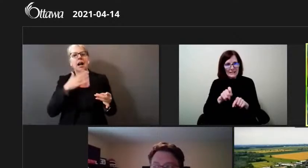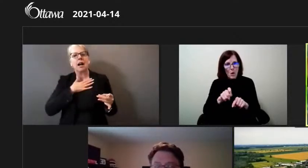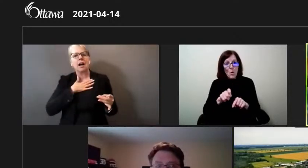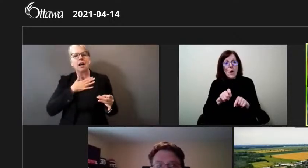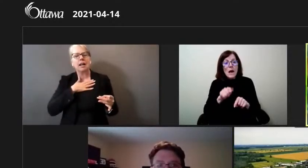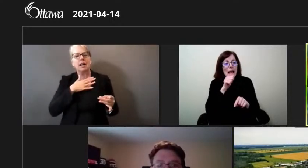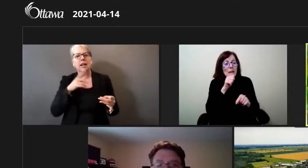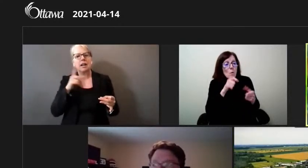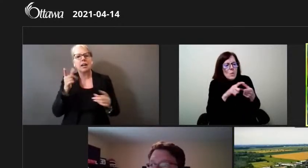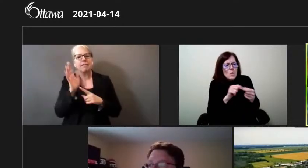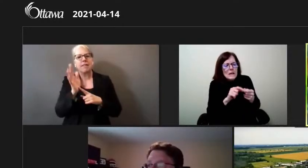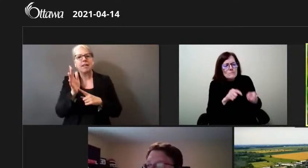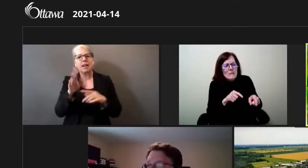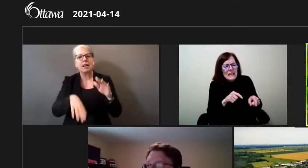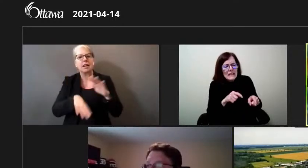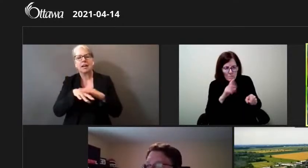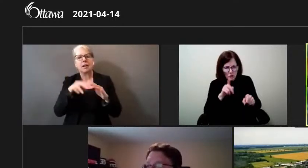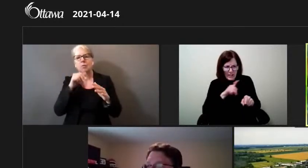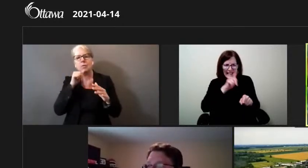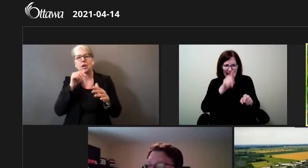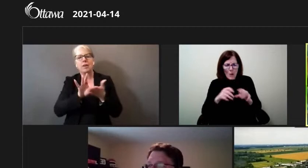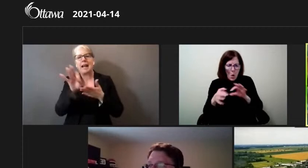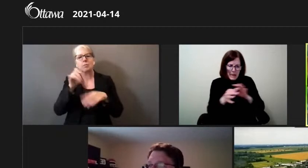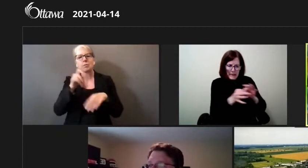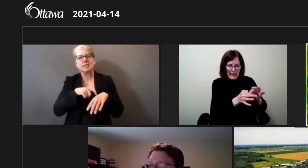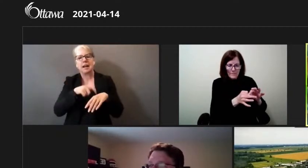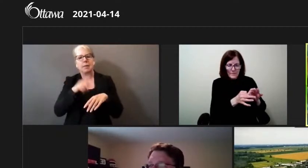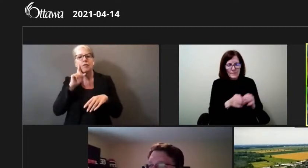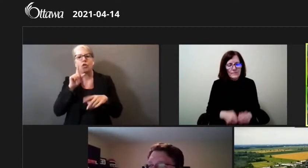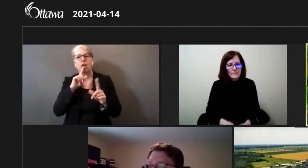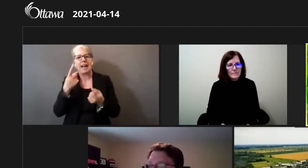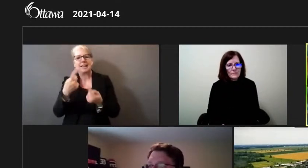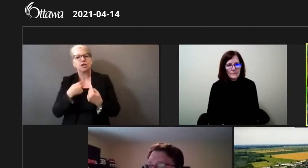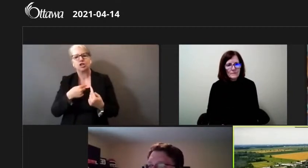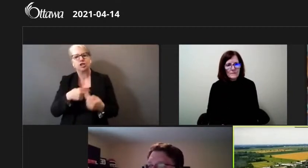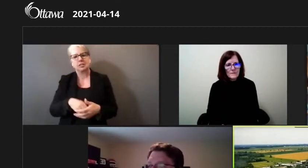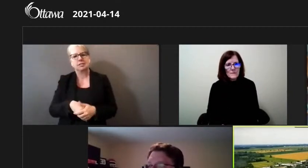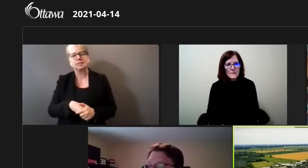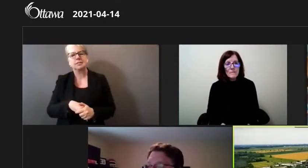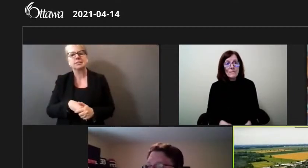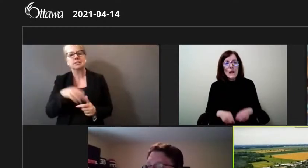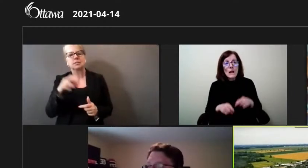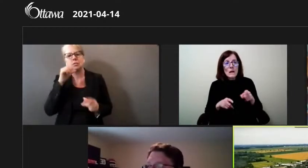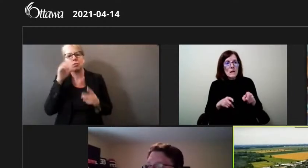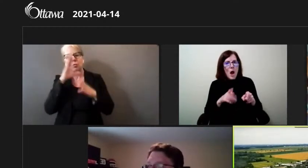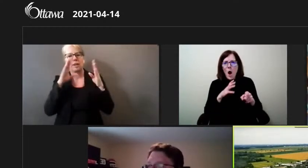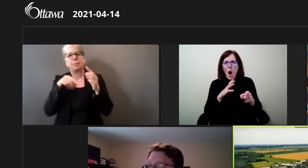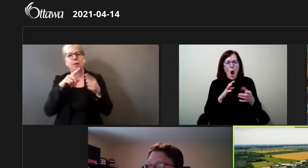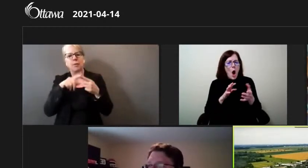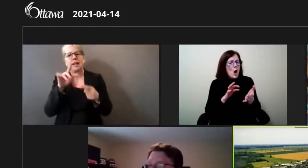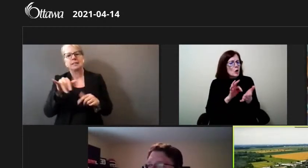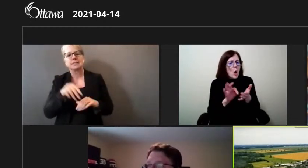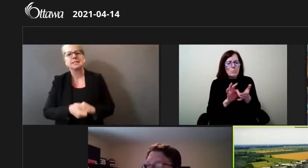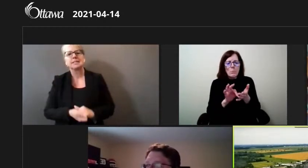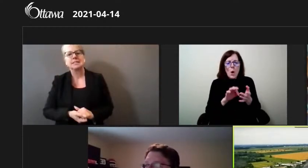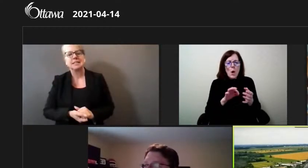Jan. We don't count the time for answers. So okay. Don't worry about that.